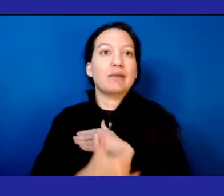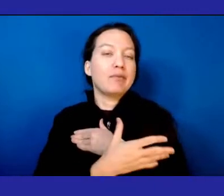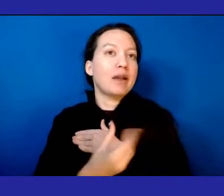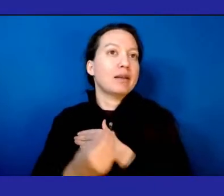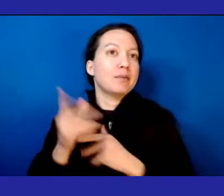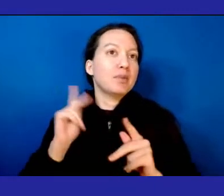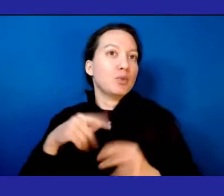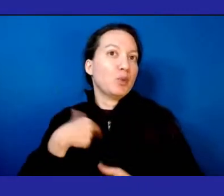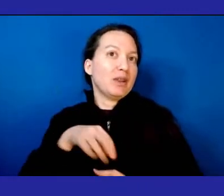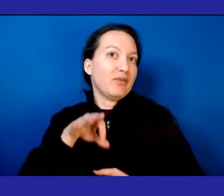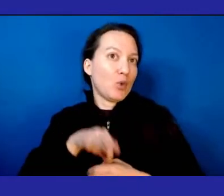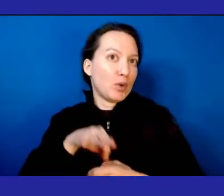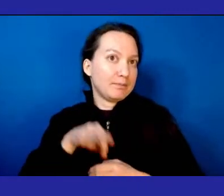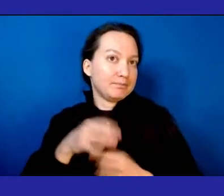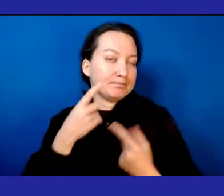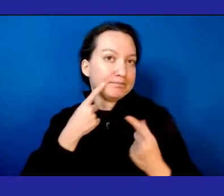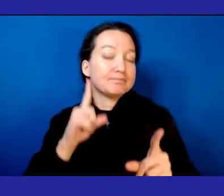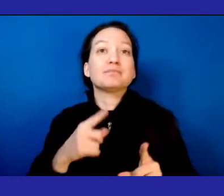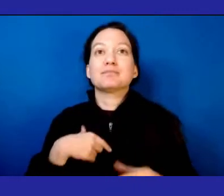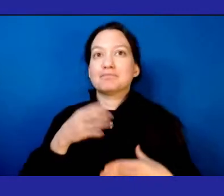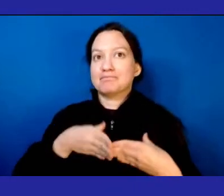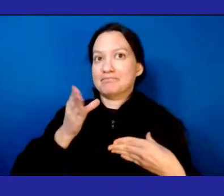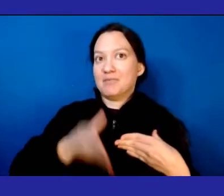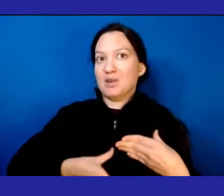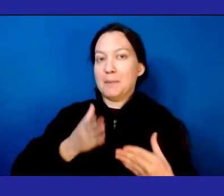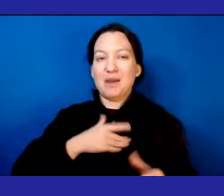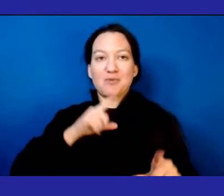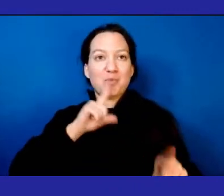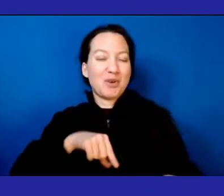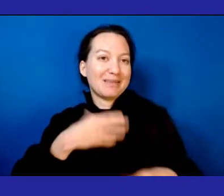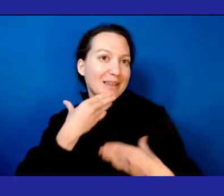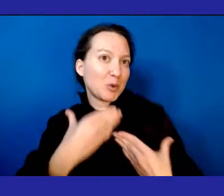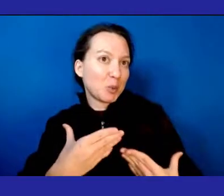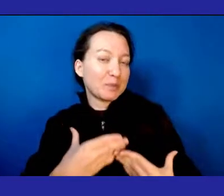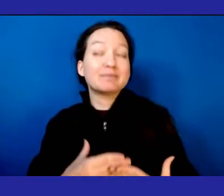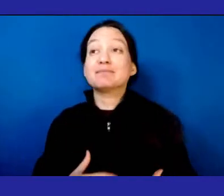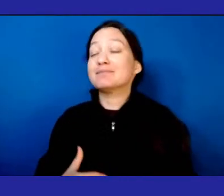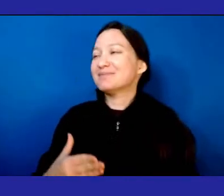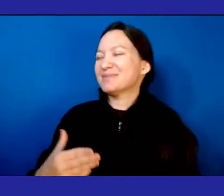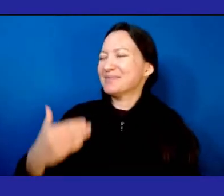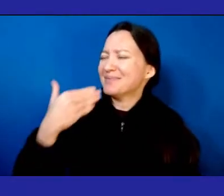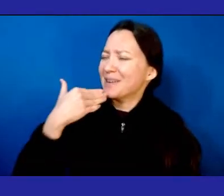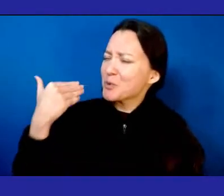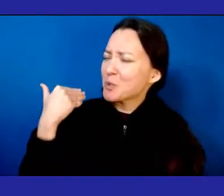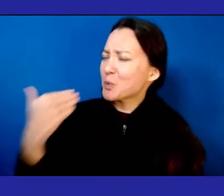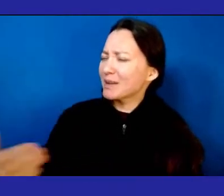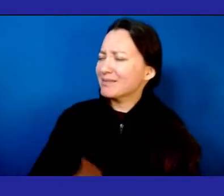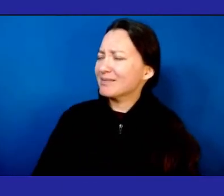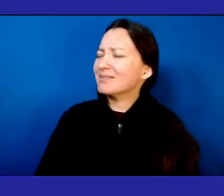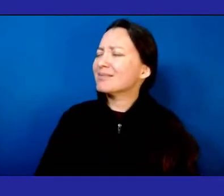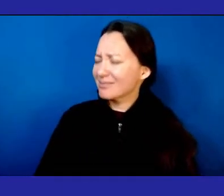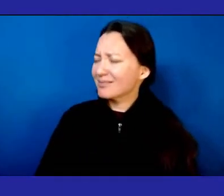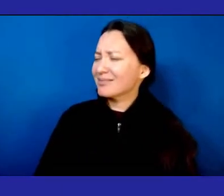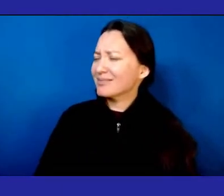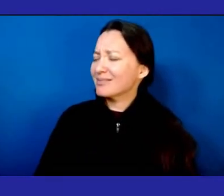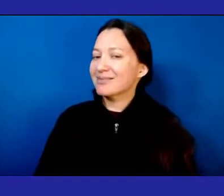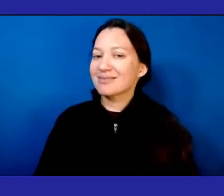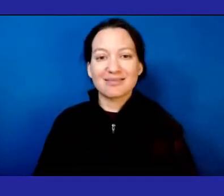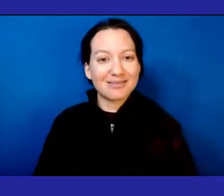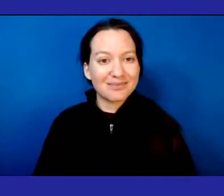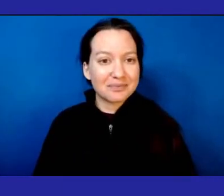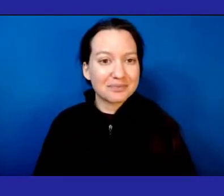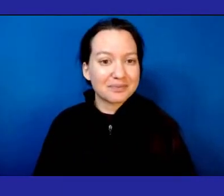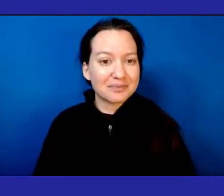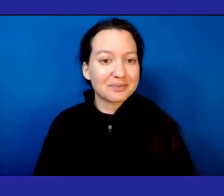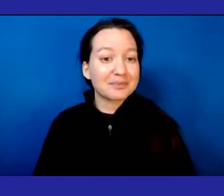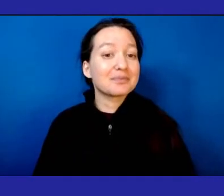officials. That ends my report. Thank you. And thank you. Mr. Chair? Just